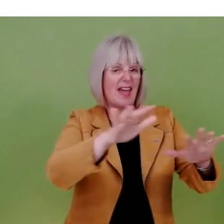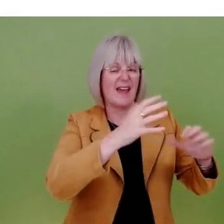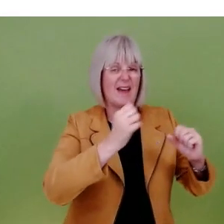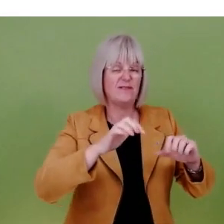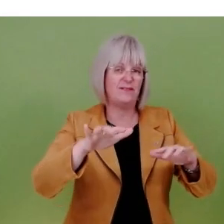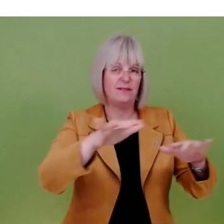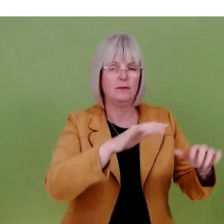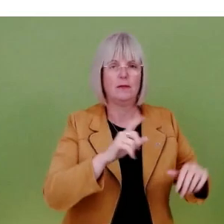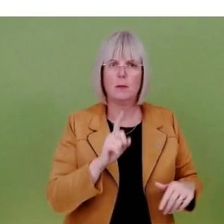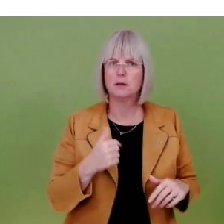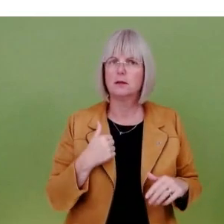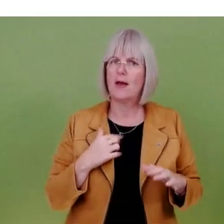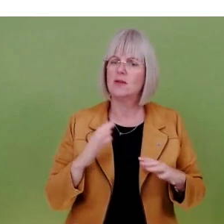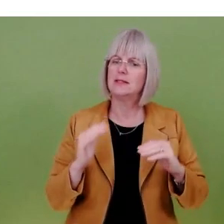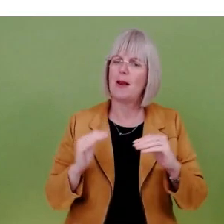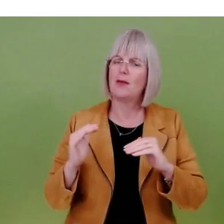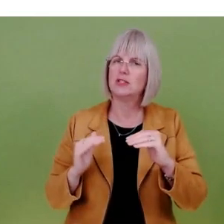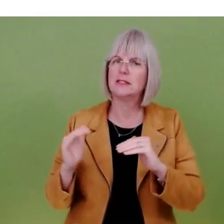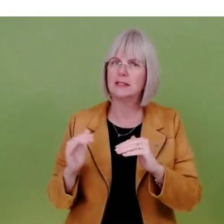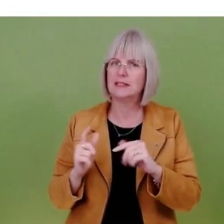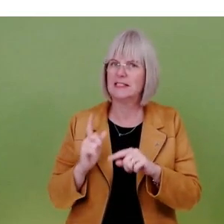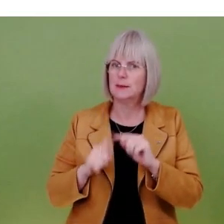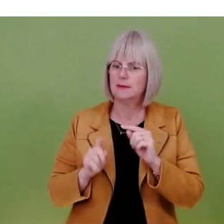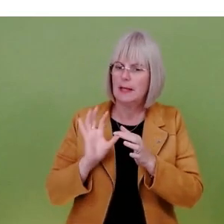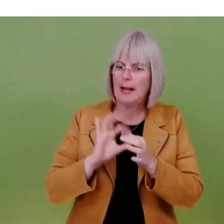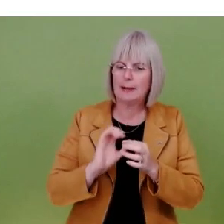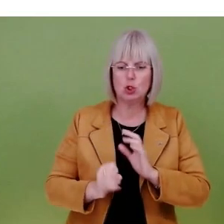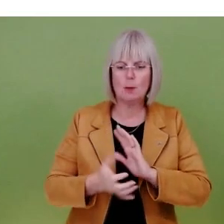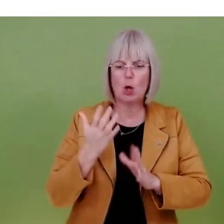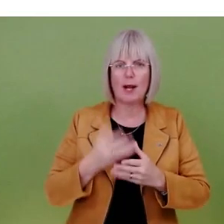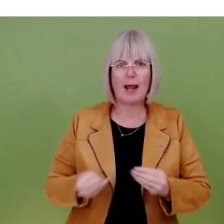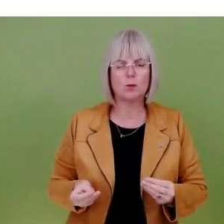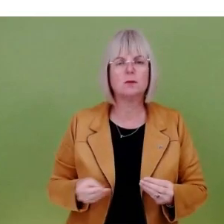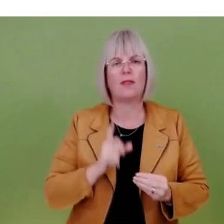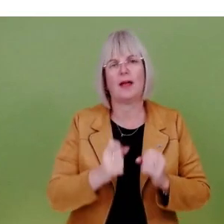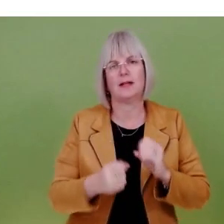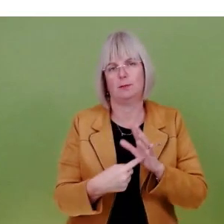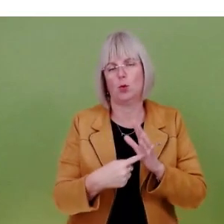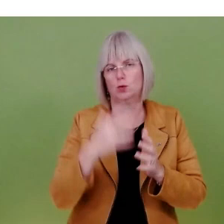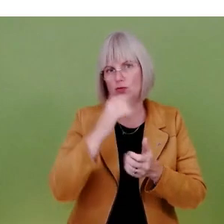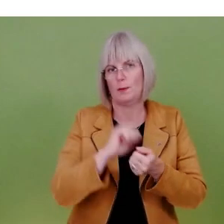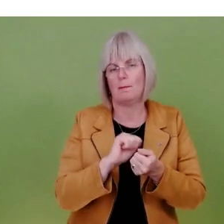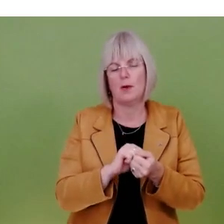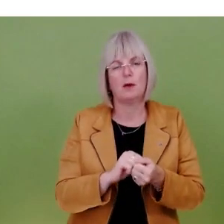particularly in the concept of burnout. That's important to remember. And Leila, over to you.